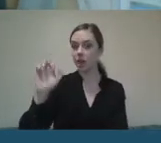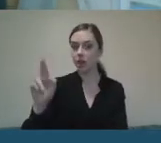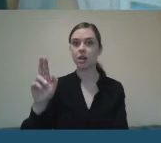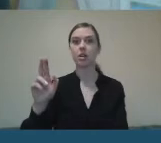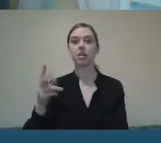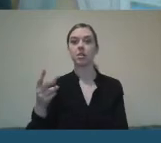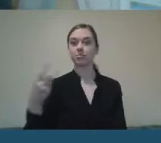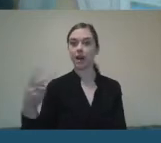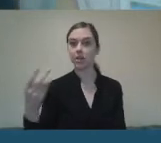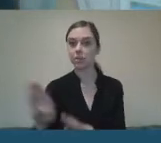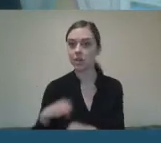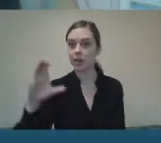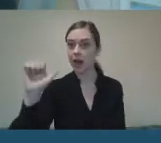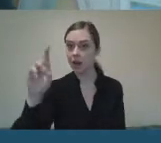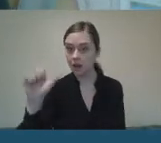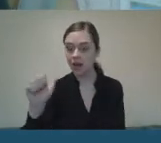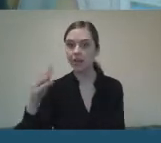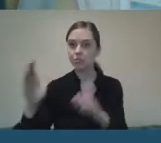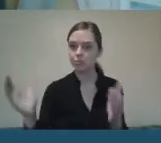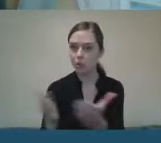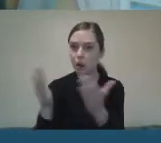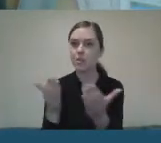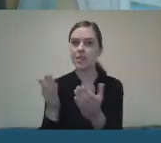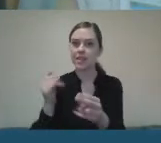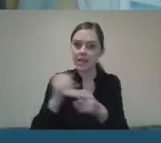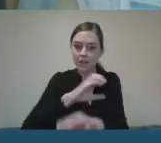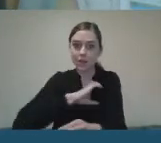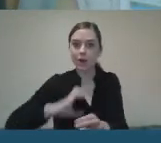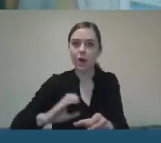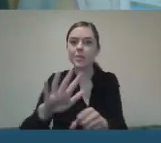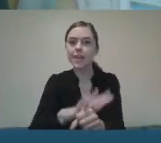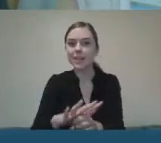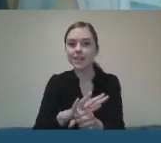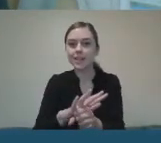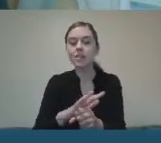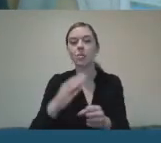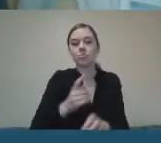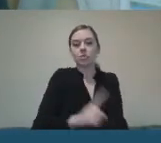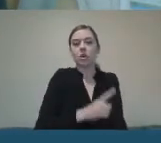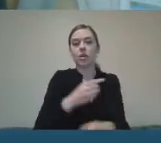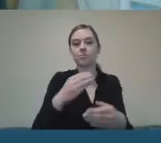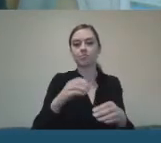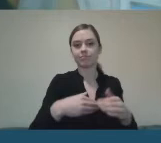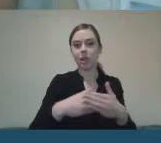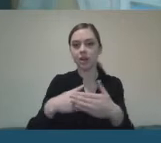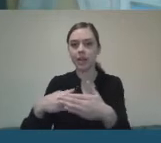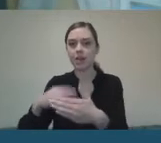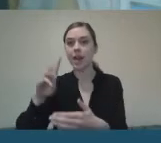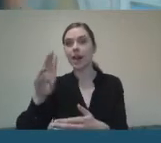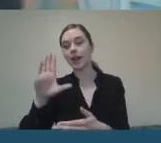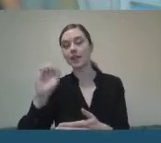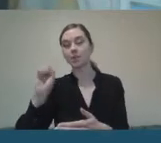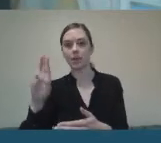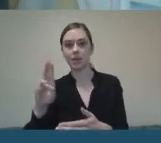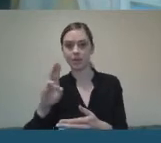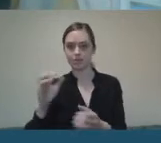PARA, promoting that within club settings. So during lockdown, LSPs rolled out a club support grant